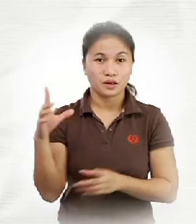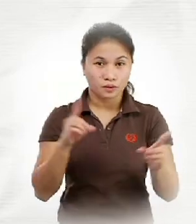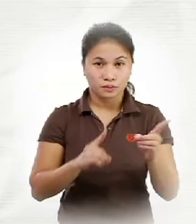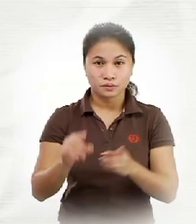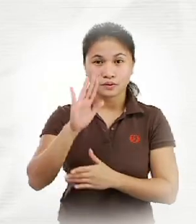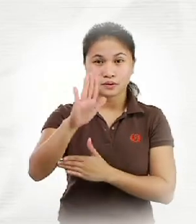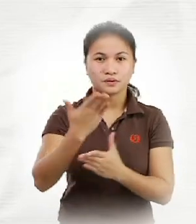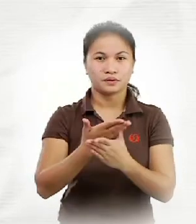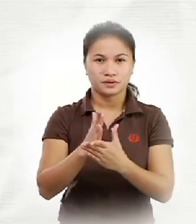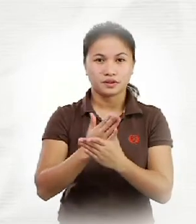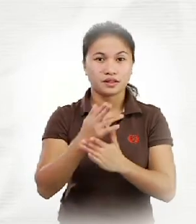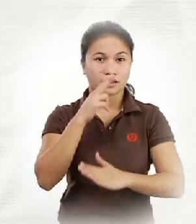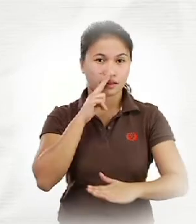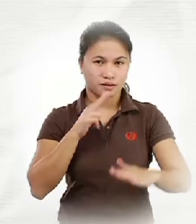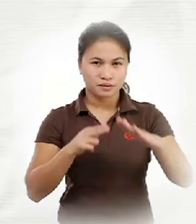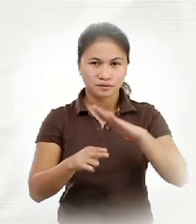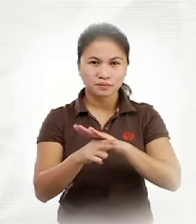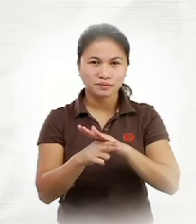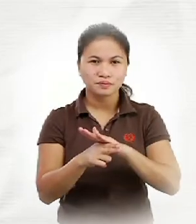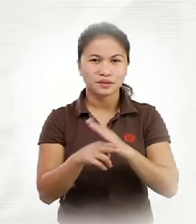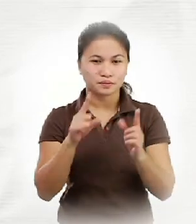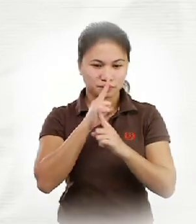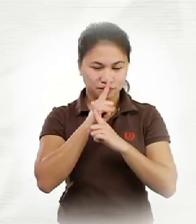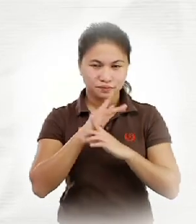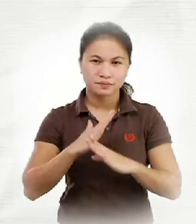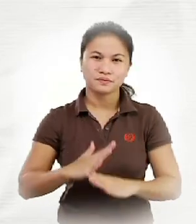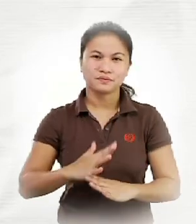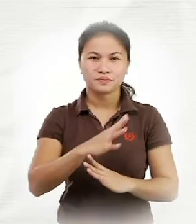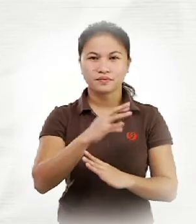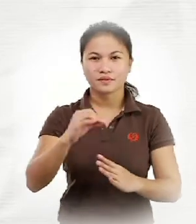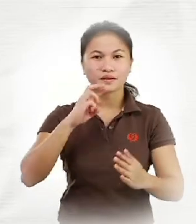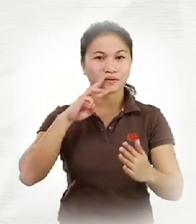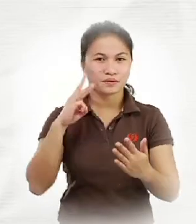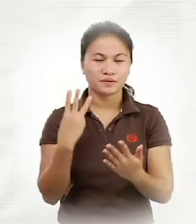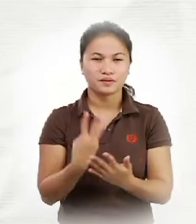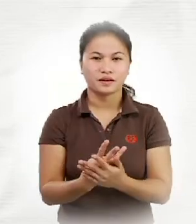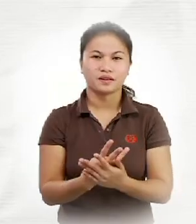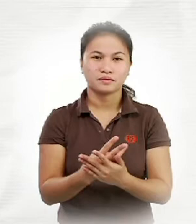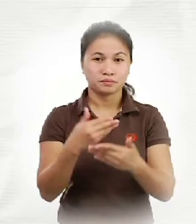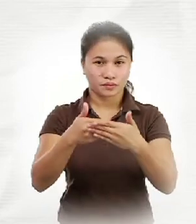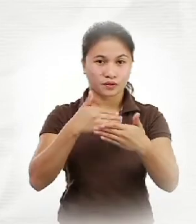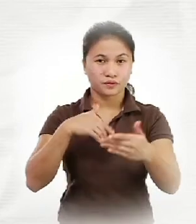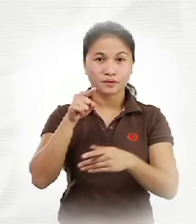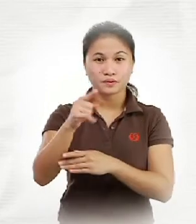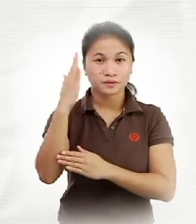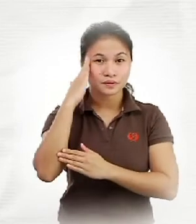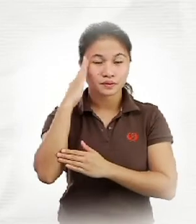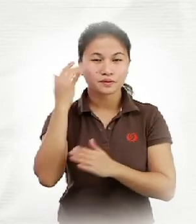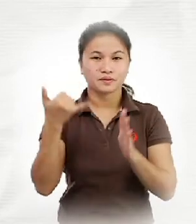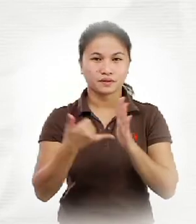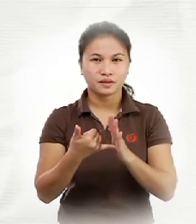share humbly, quietly, and well. And before you know it,